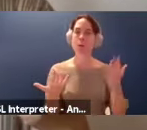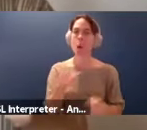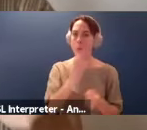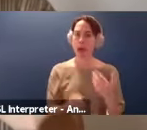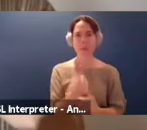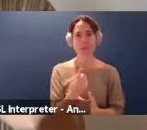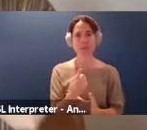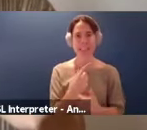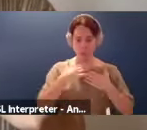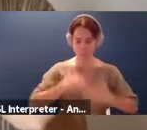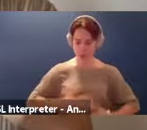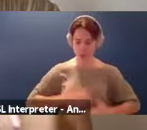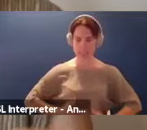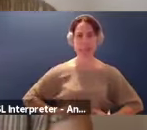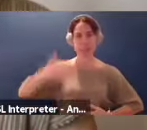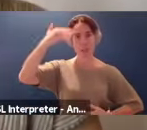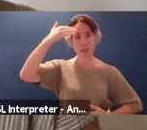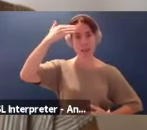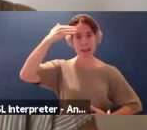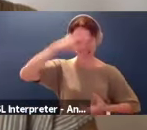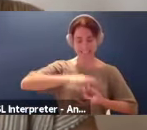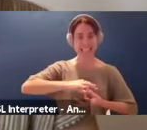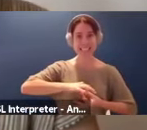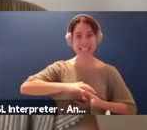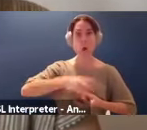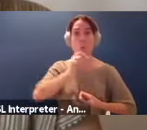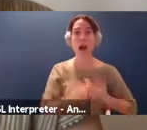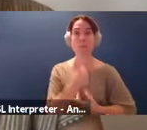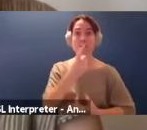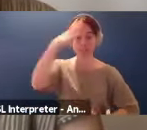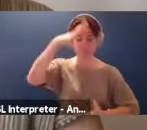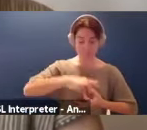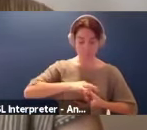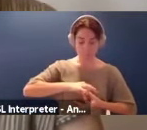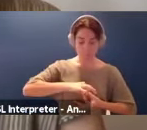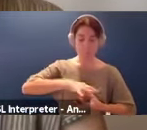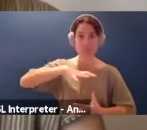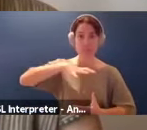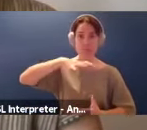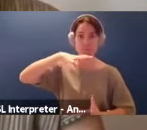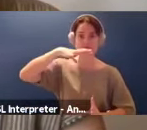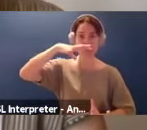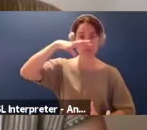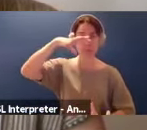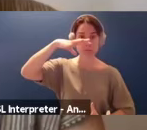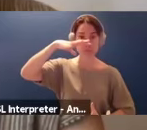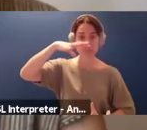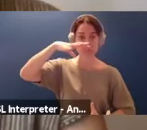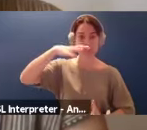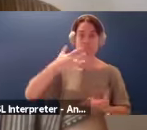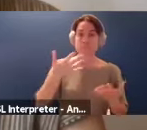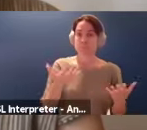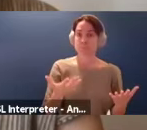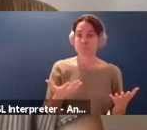it's um very wired into my nervous system and just to name personally in my family my my grandfather was a